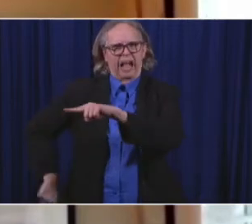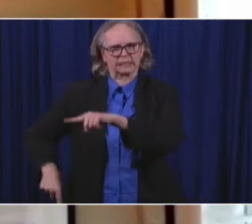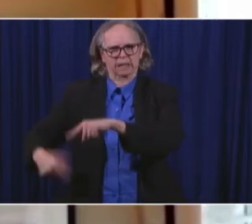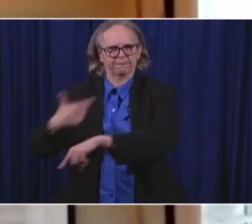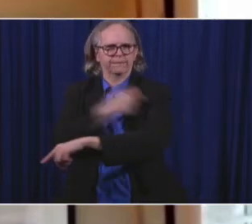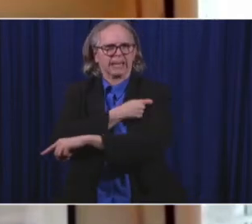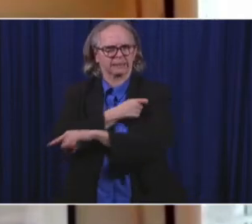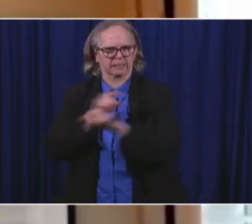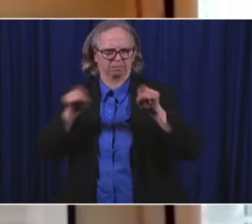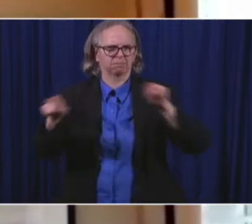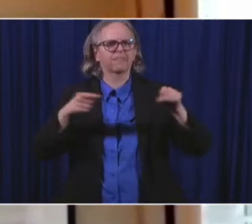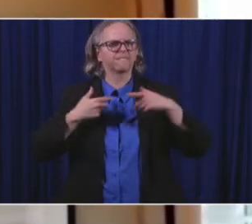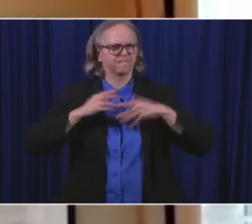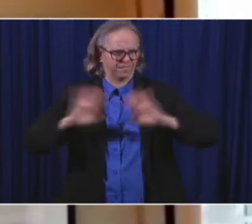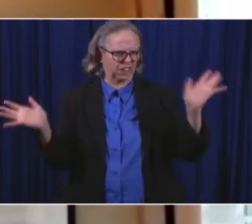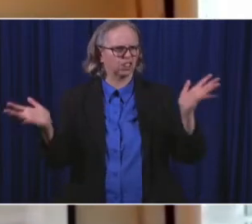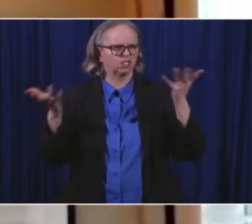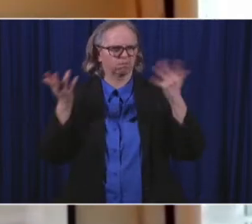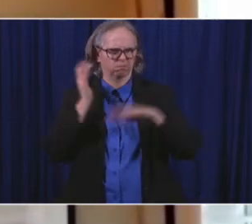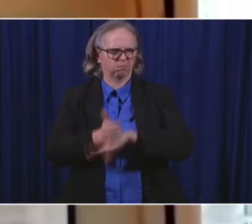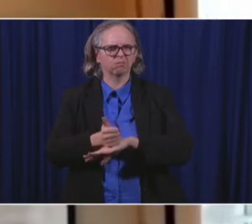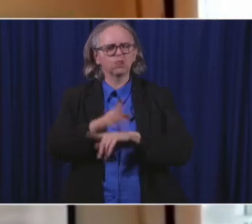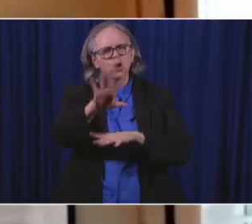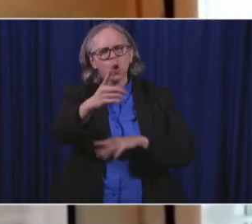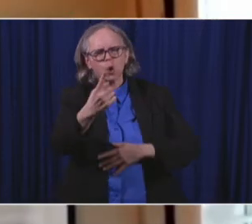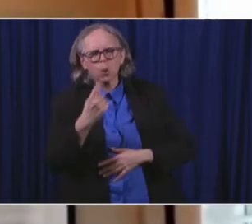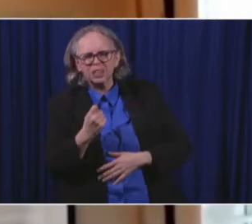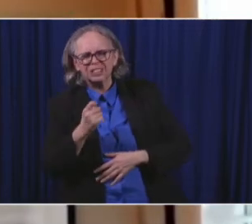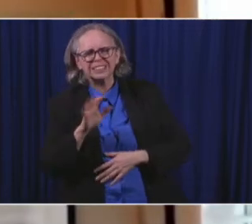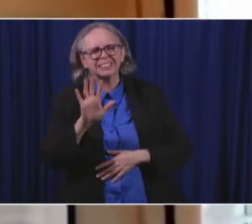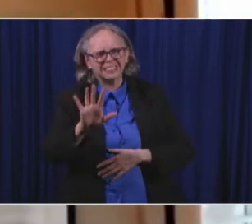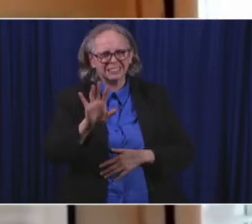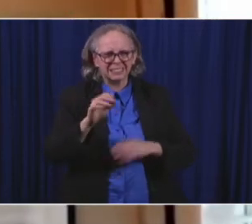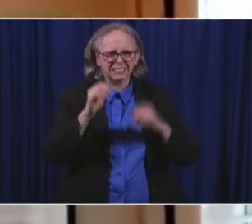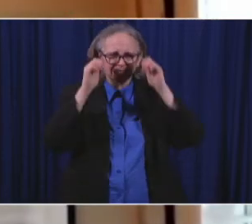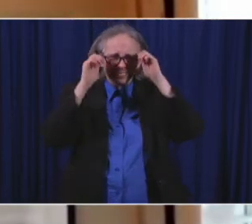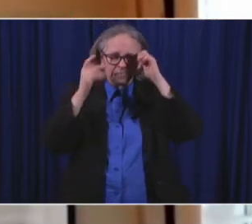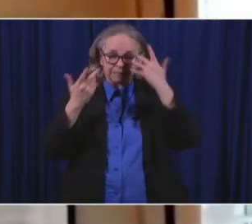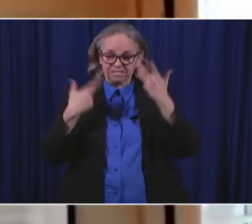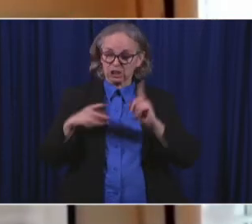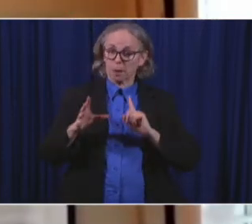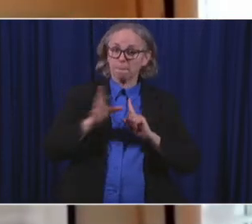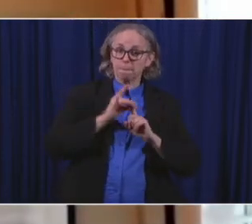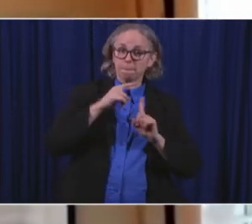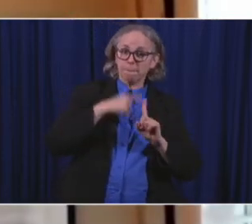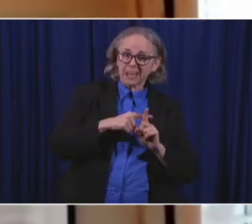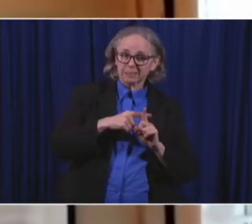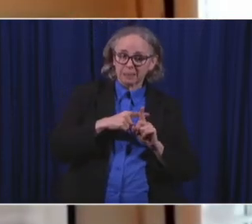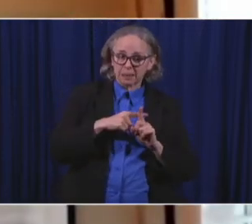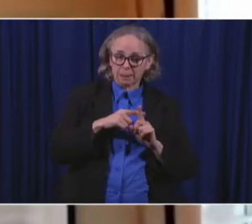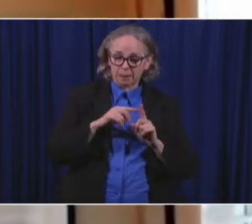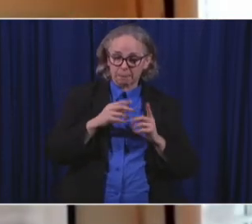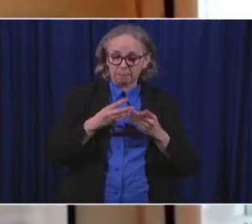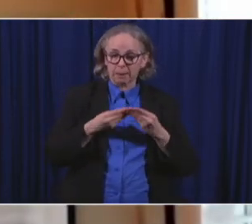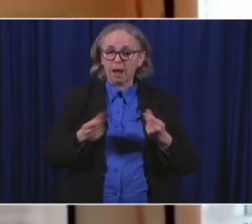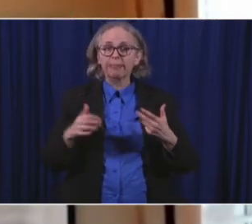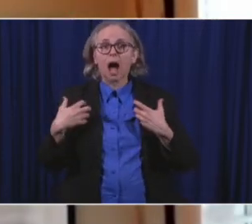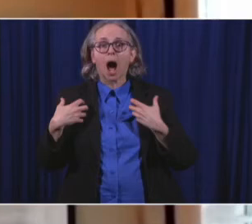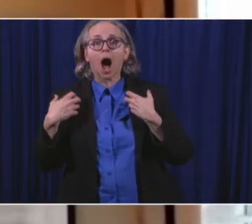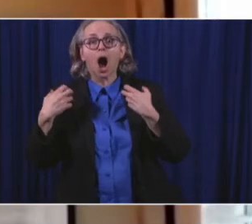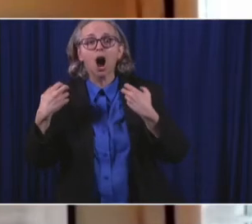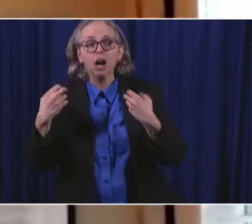your question about vaccination after having had COVID-19 will be addressed by